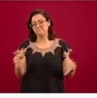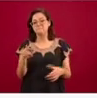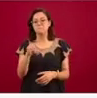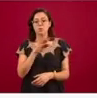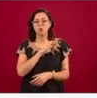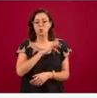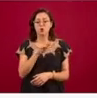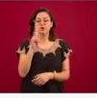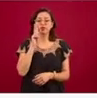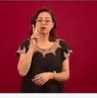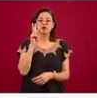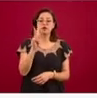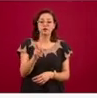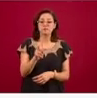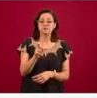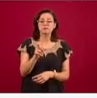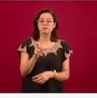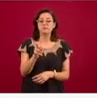being the